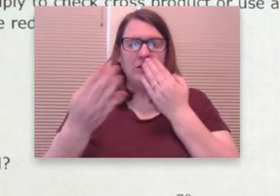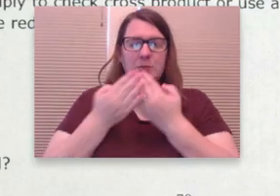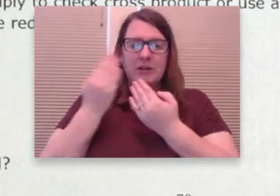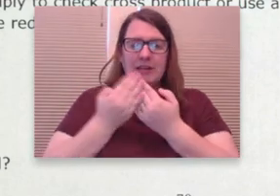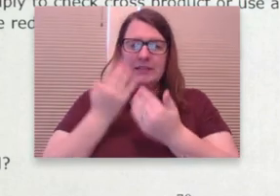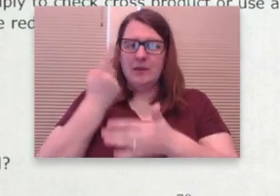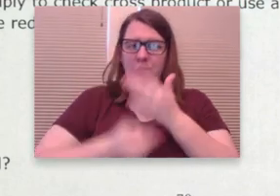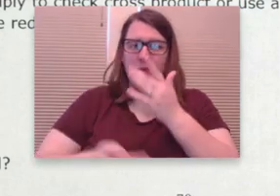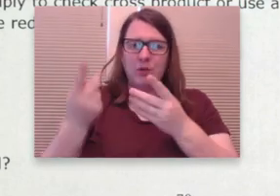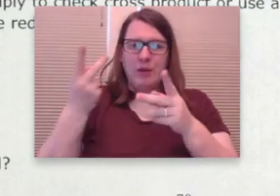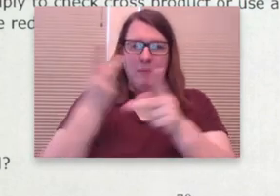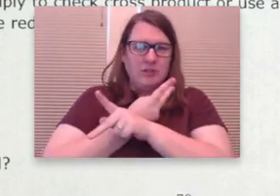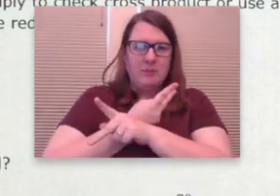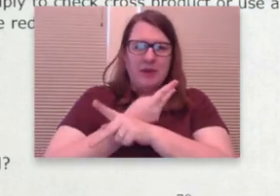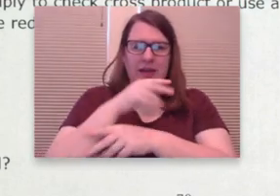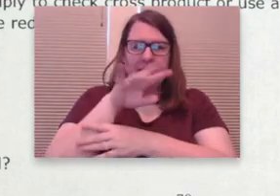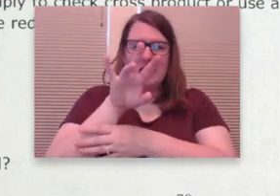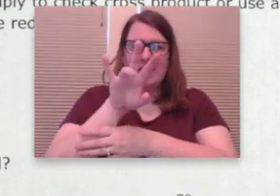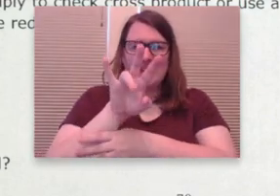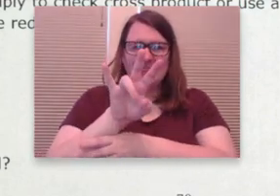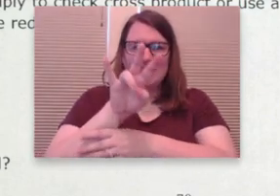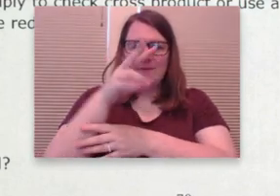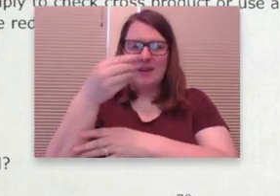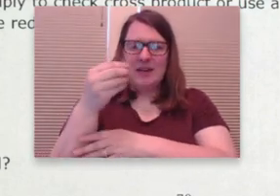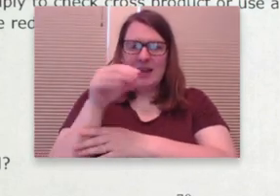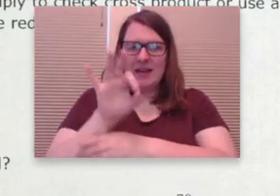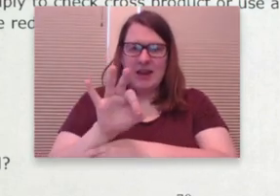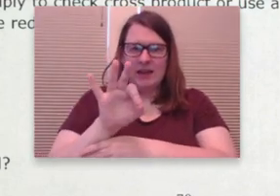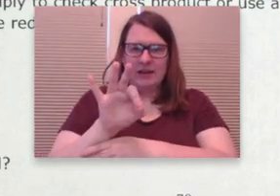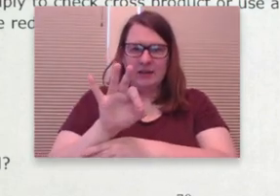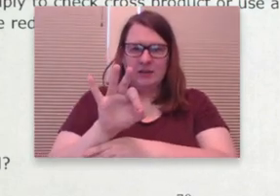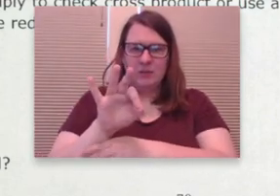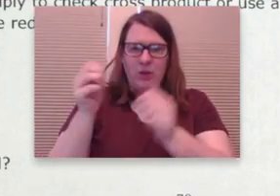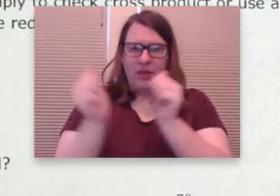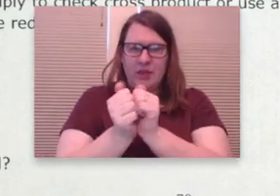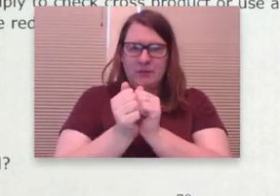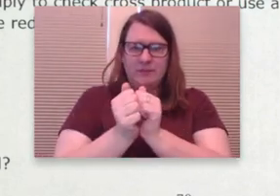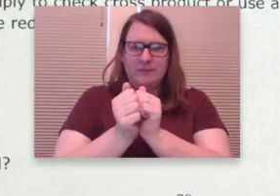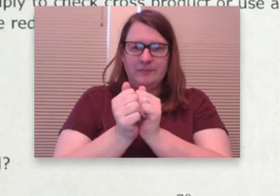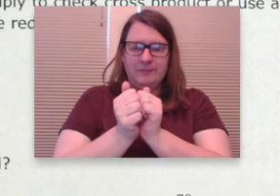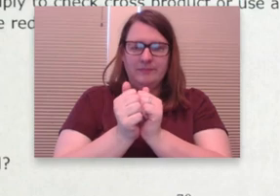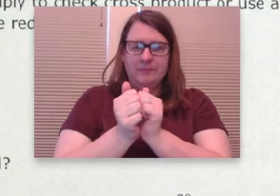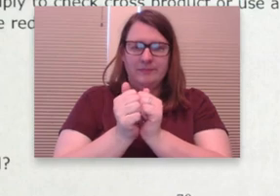Alright, this one's pretty easy. What do I multiply that 7 and 9 with?